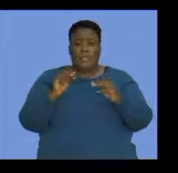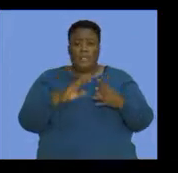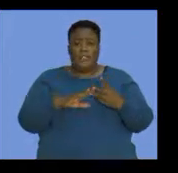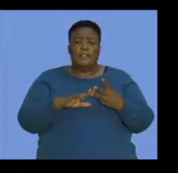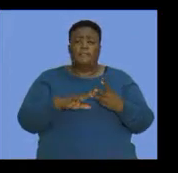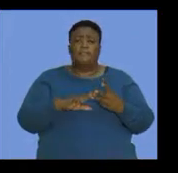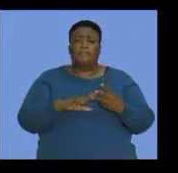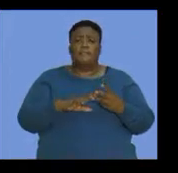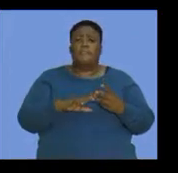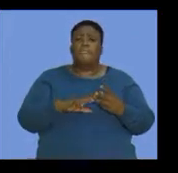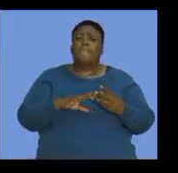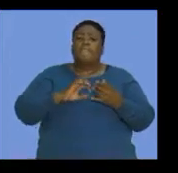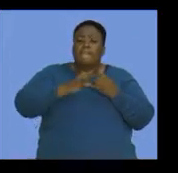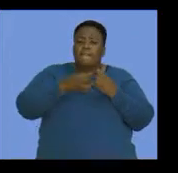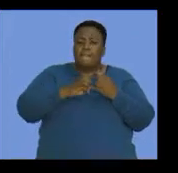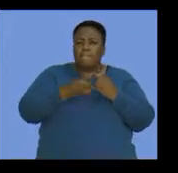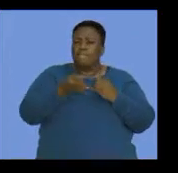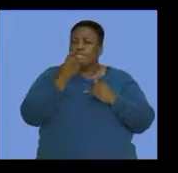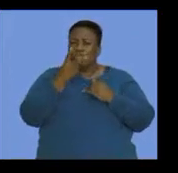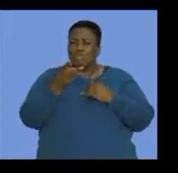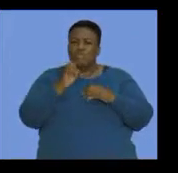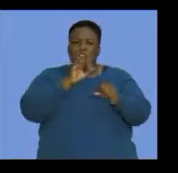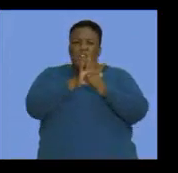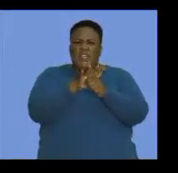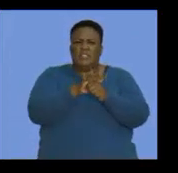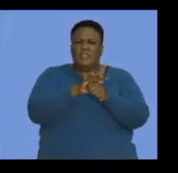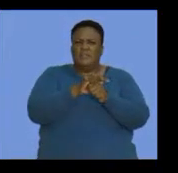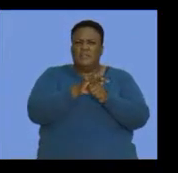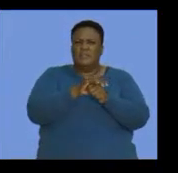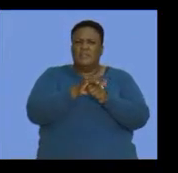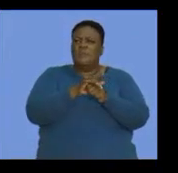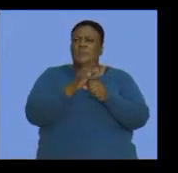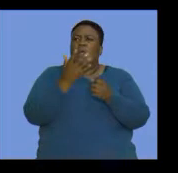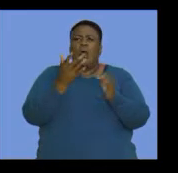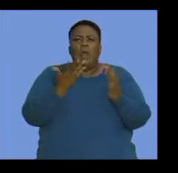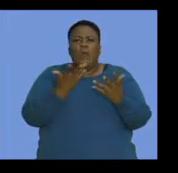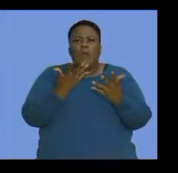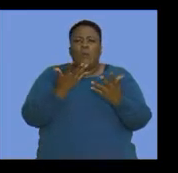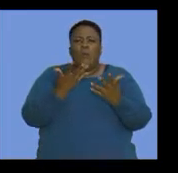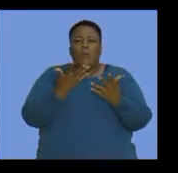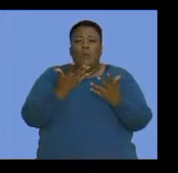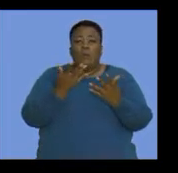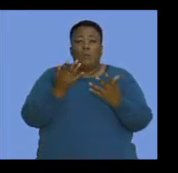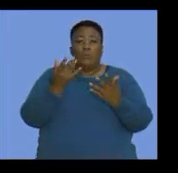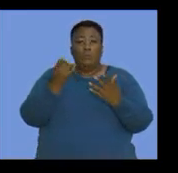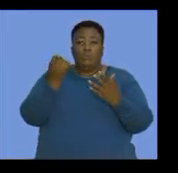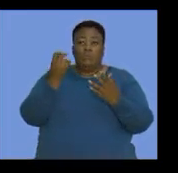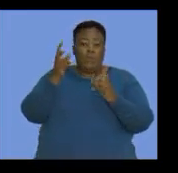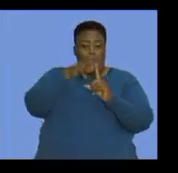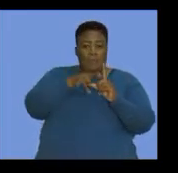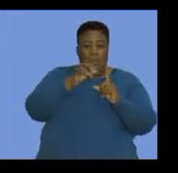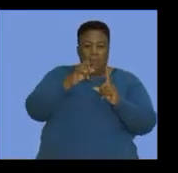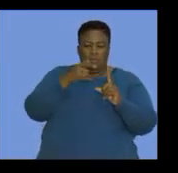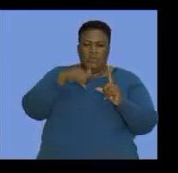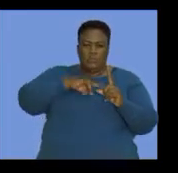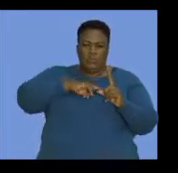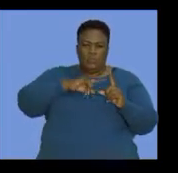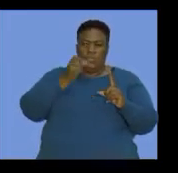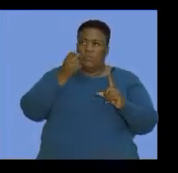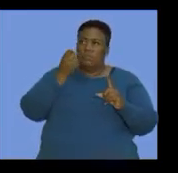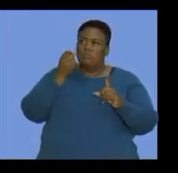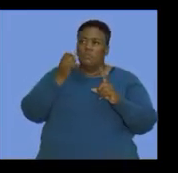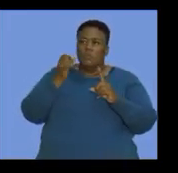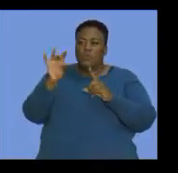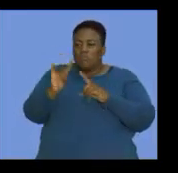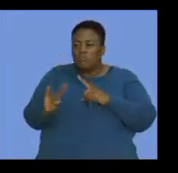by applying our understanding to the conservation of animals in South Africa. So the question reads,